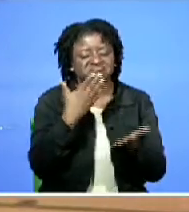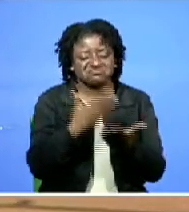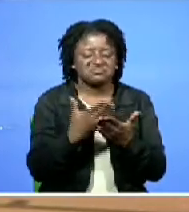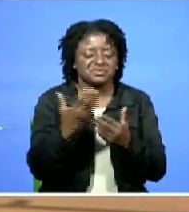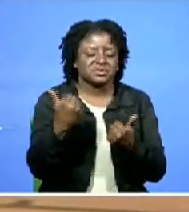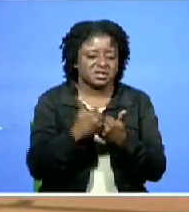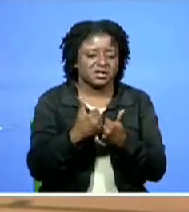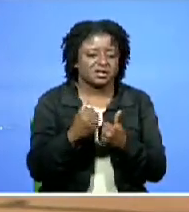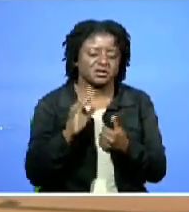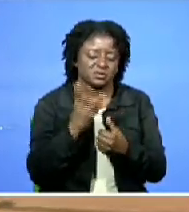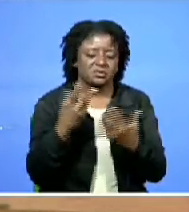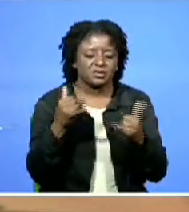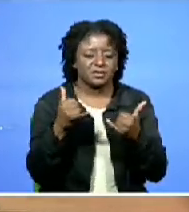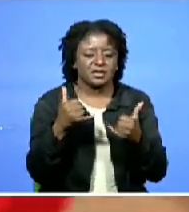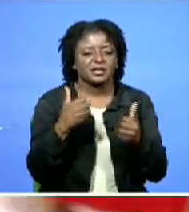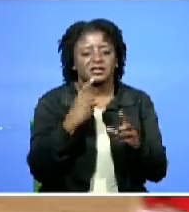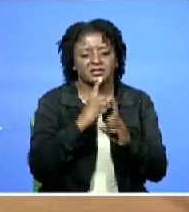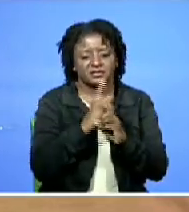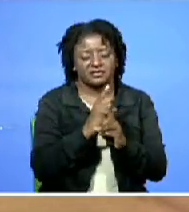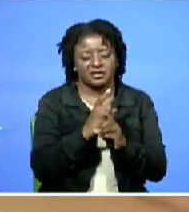offense, and we brought some good.